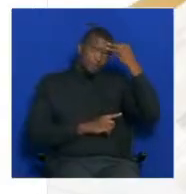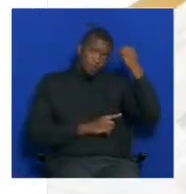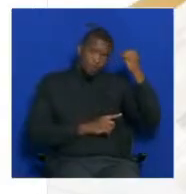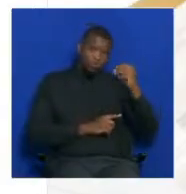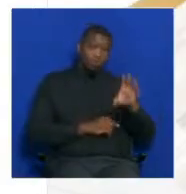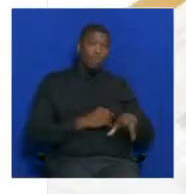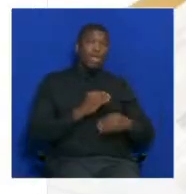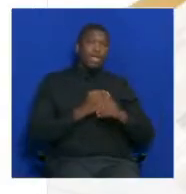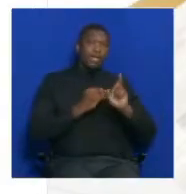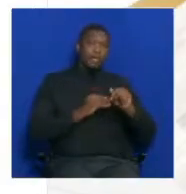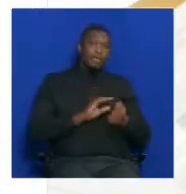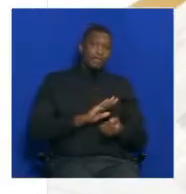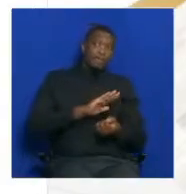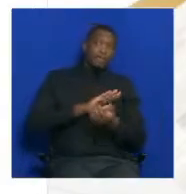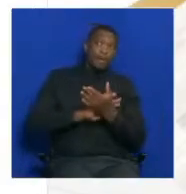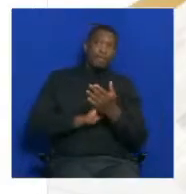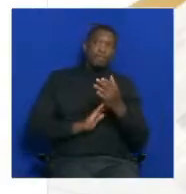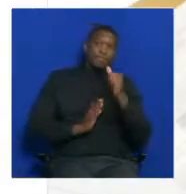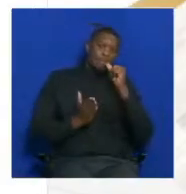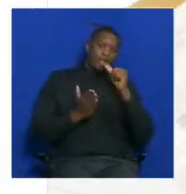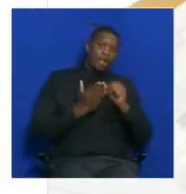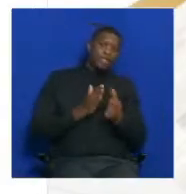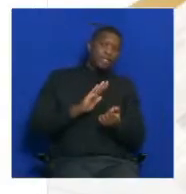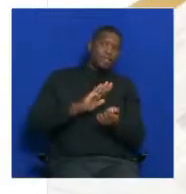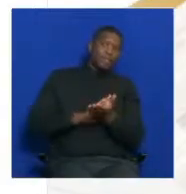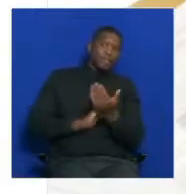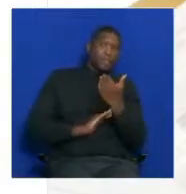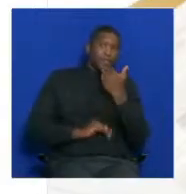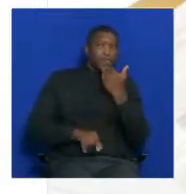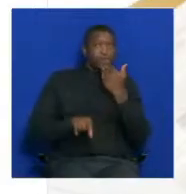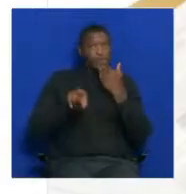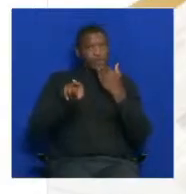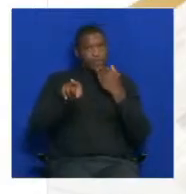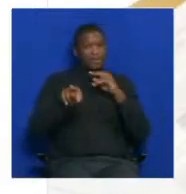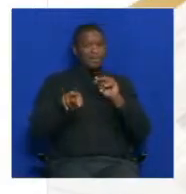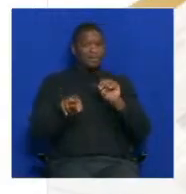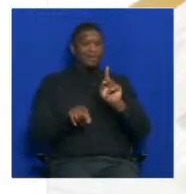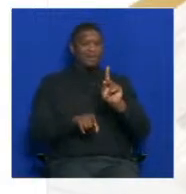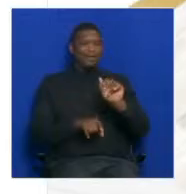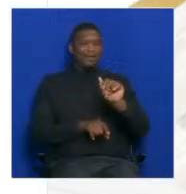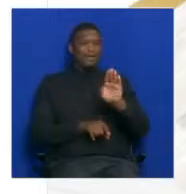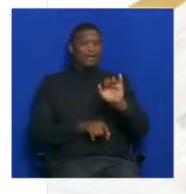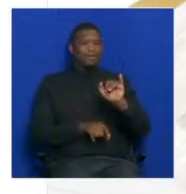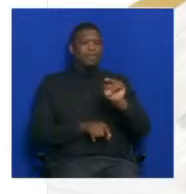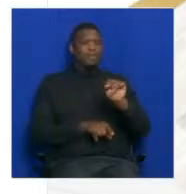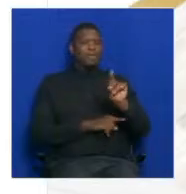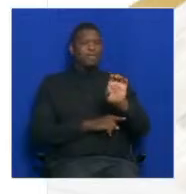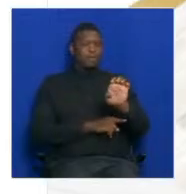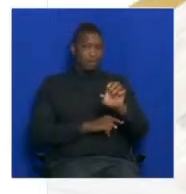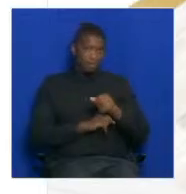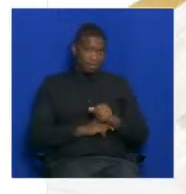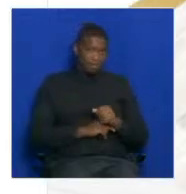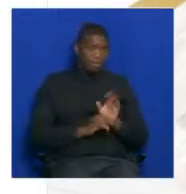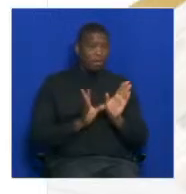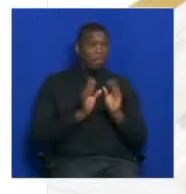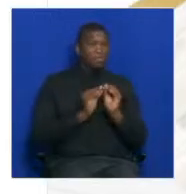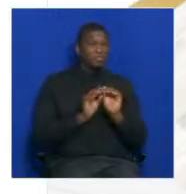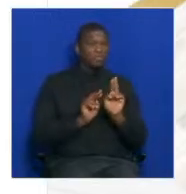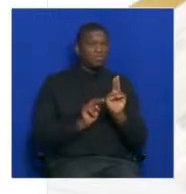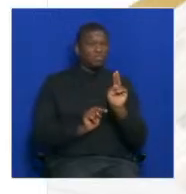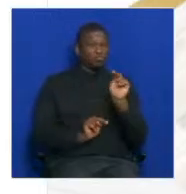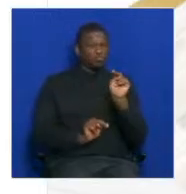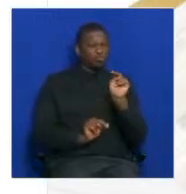Staff, Mr. Cedric Nkabinde. The meeting was short, did not go into detail of the case.